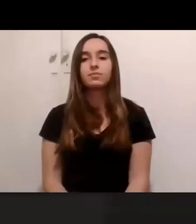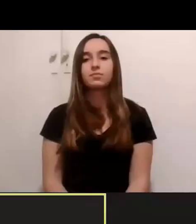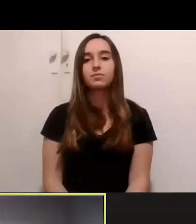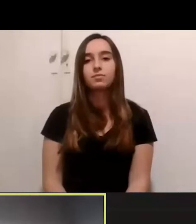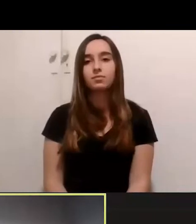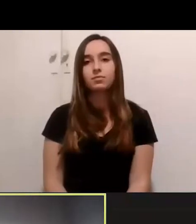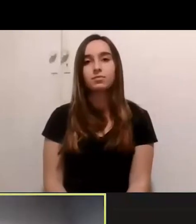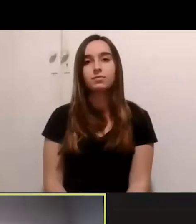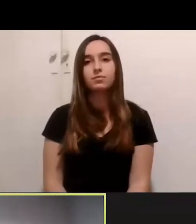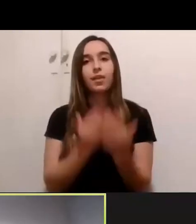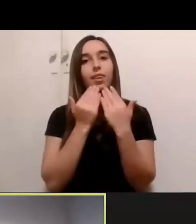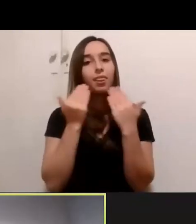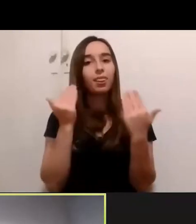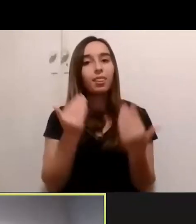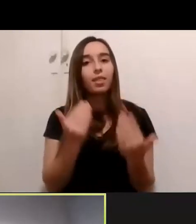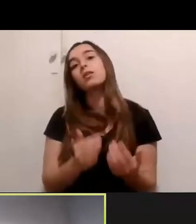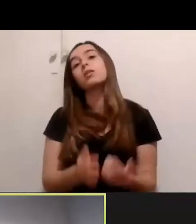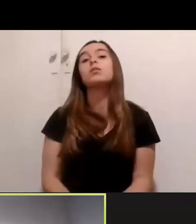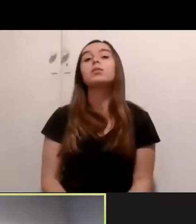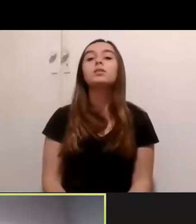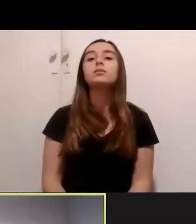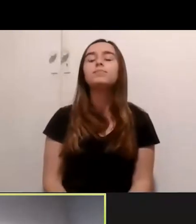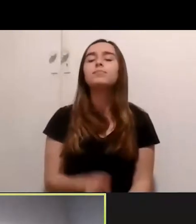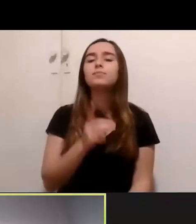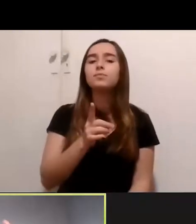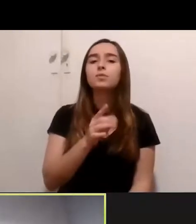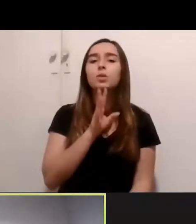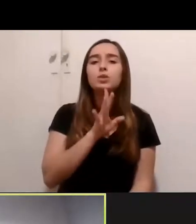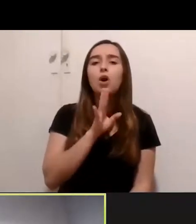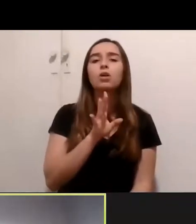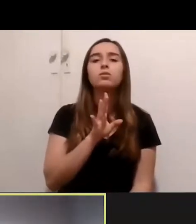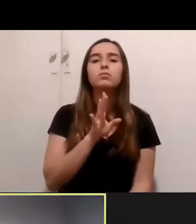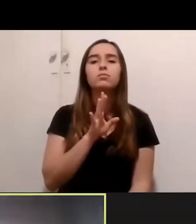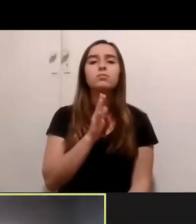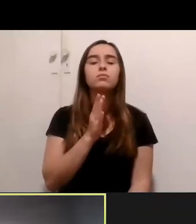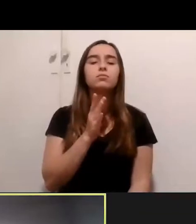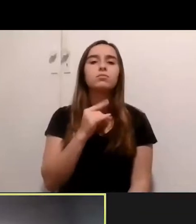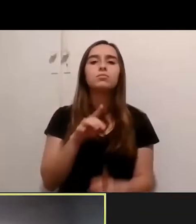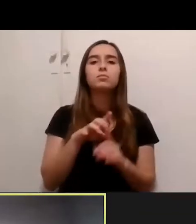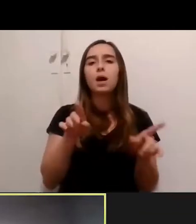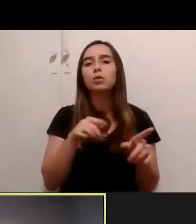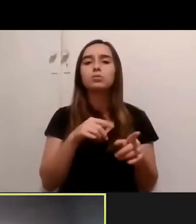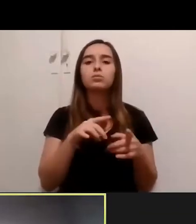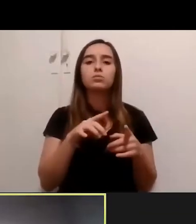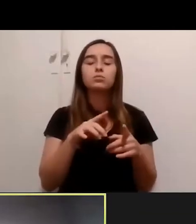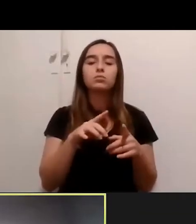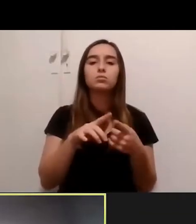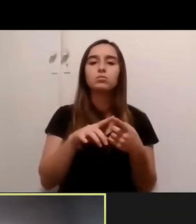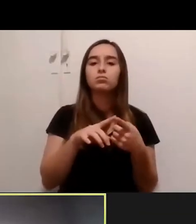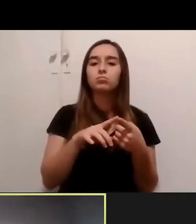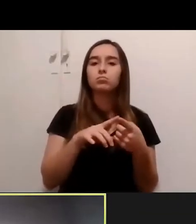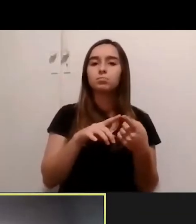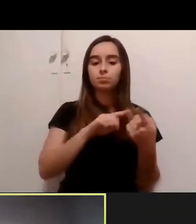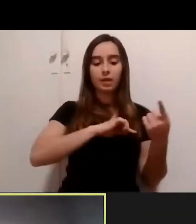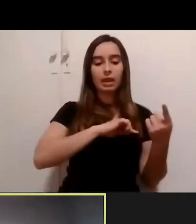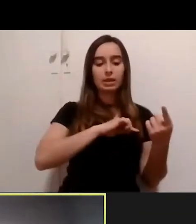Thank you very much. Something that you mentioned is about data use, starting to talk a bit about maybe the ethics and the risks of